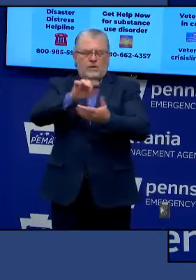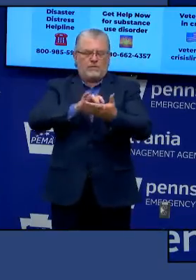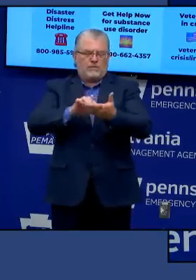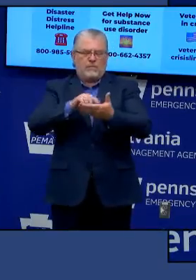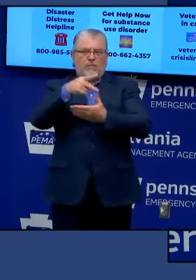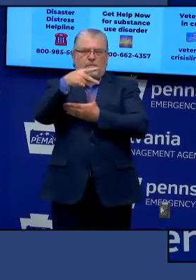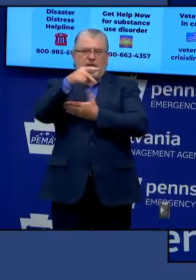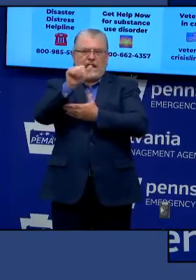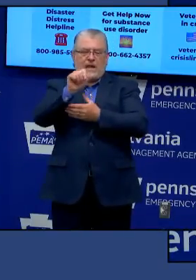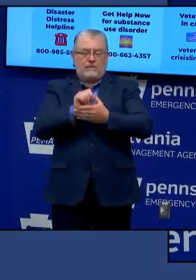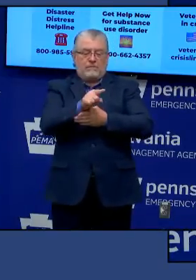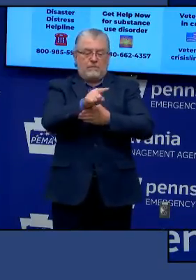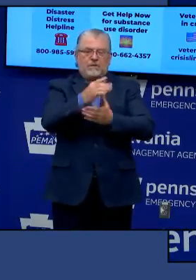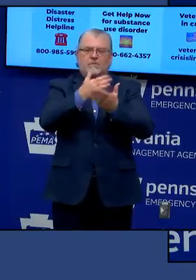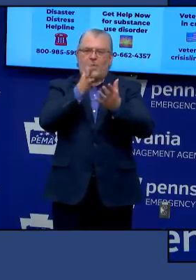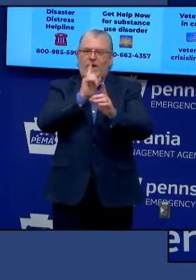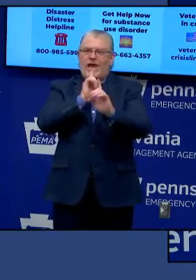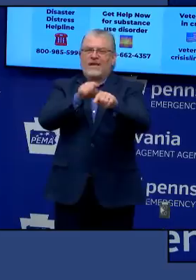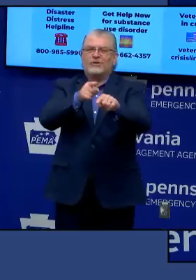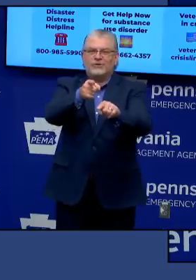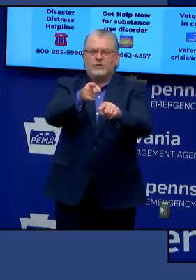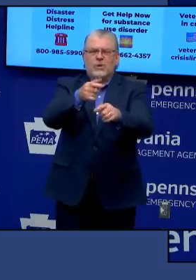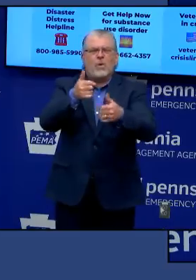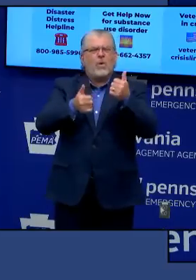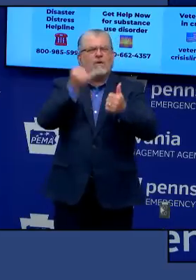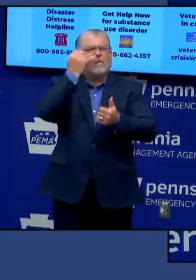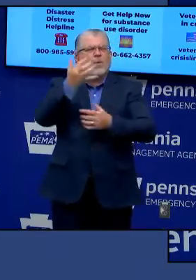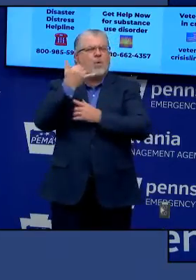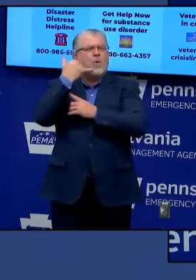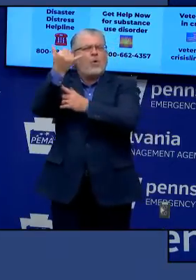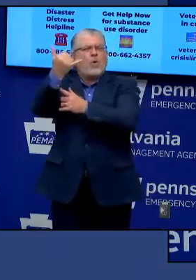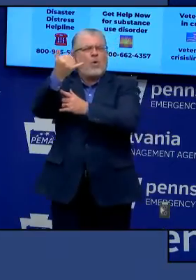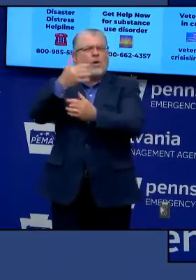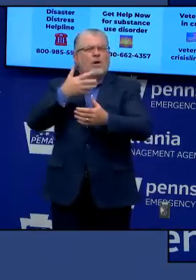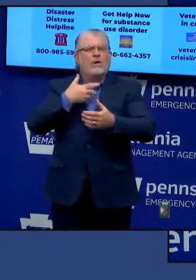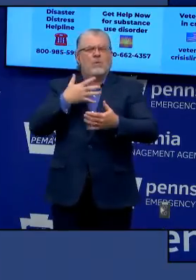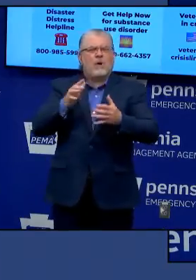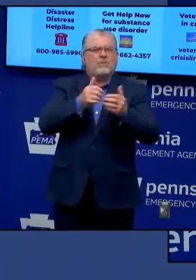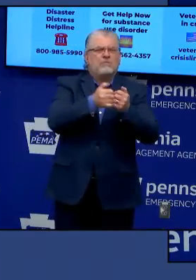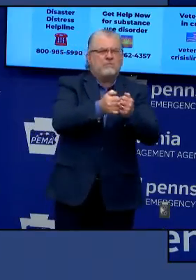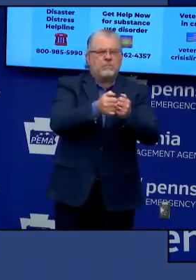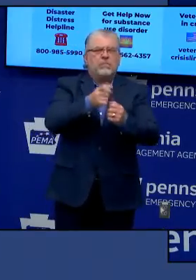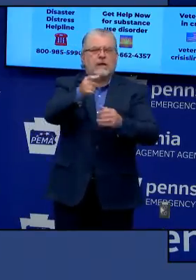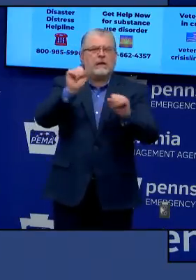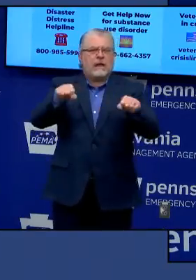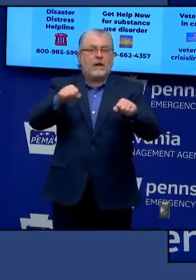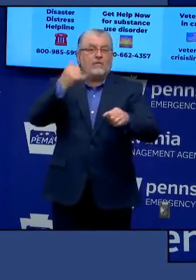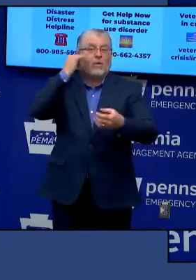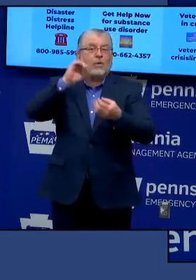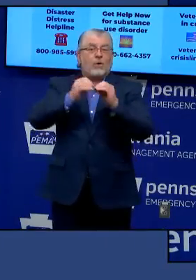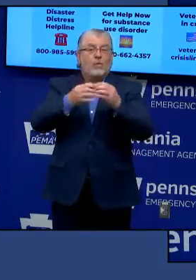741-741 or call the statewide support and referral helpline at